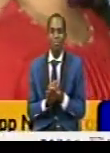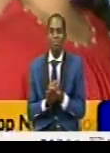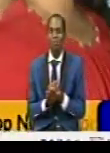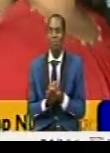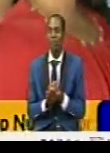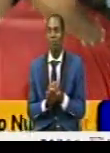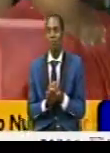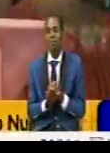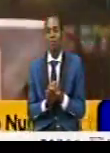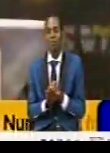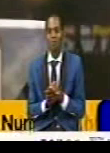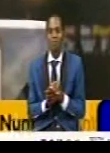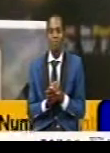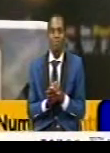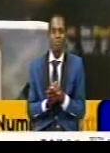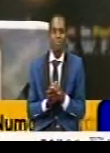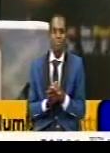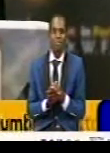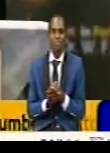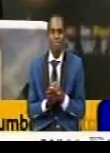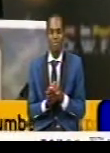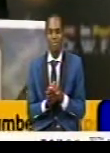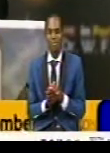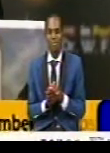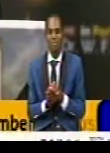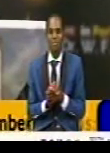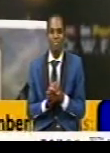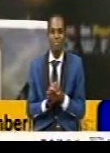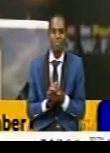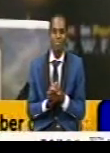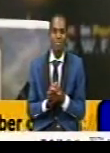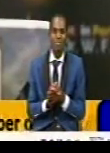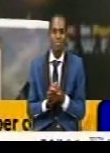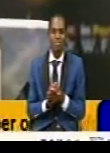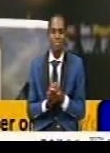Let's hook up to social media.